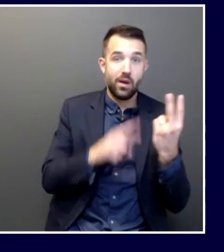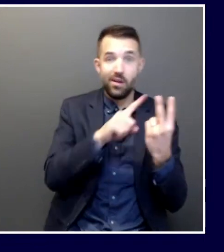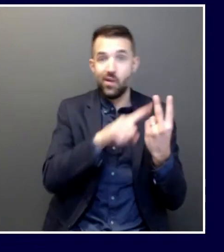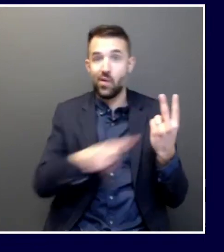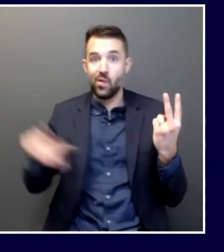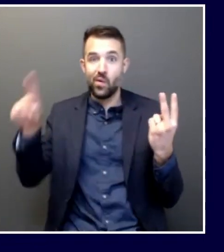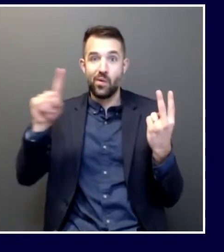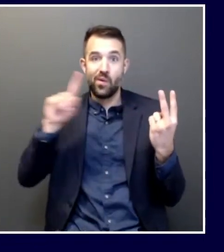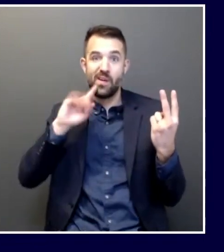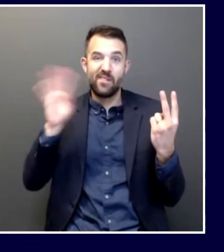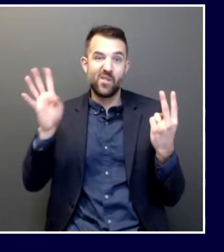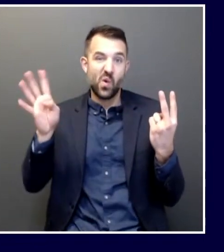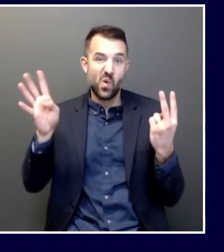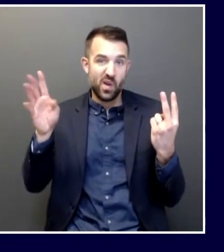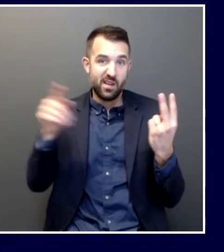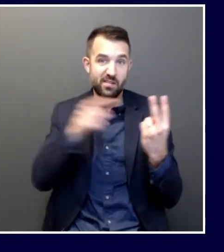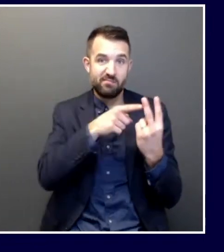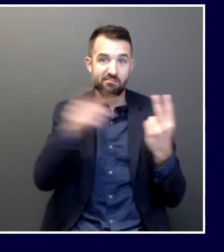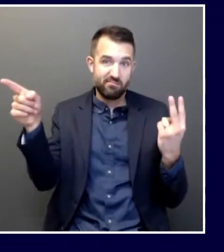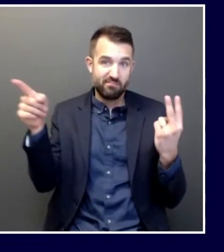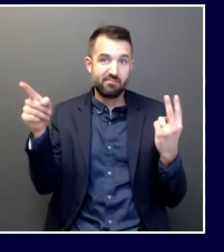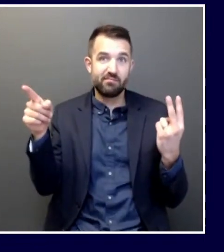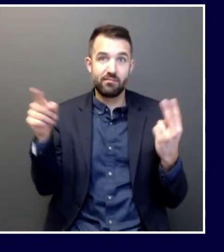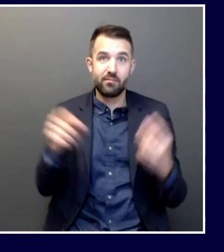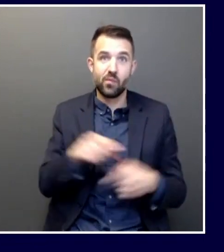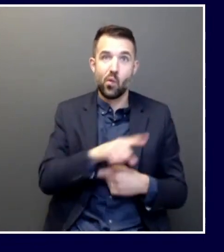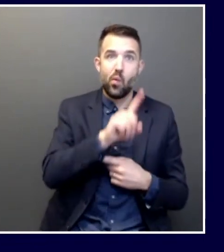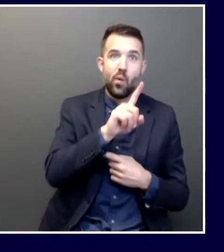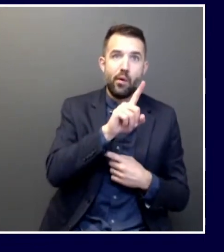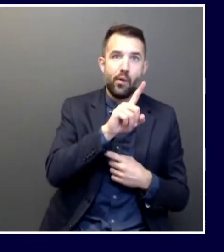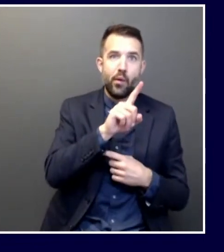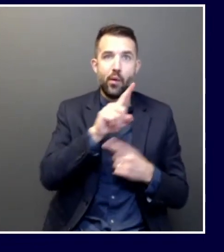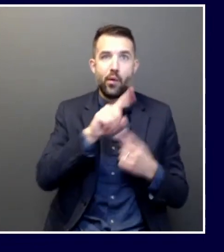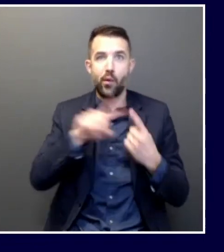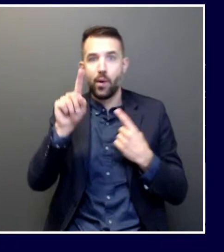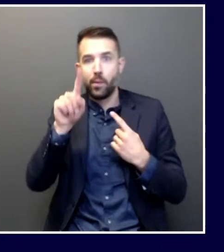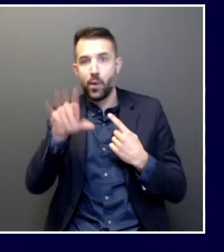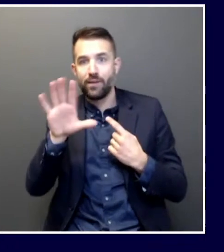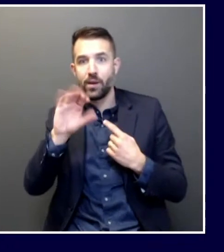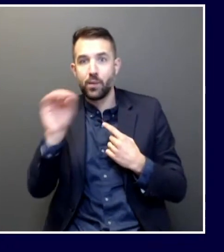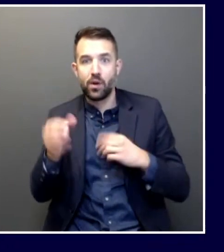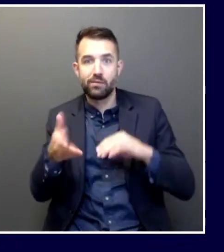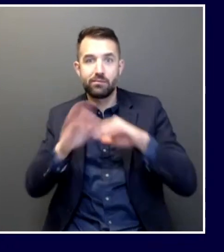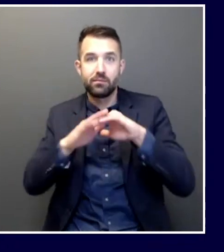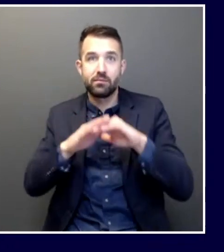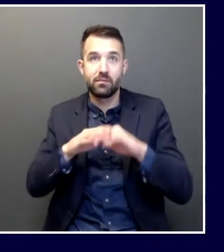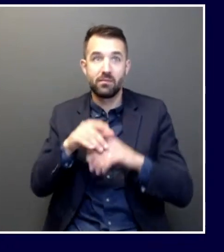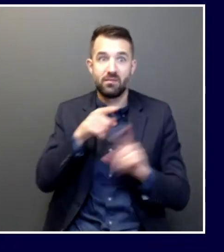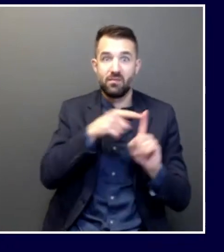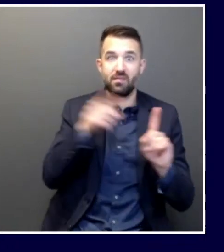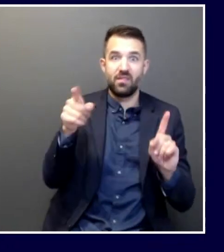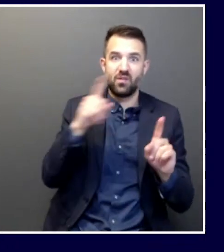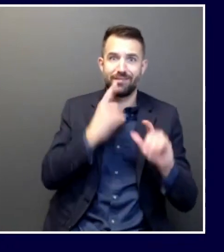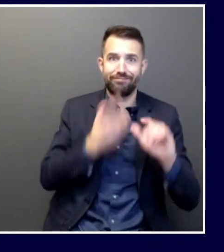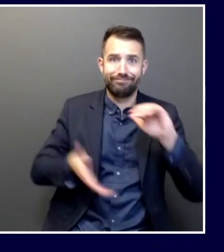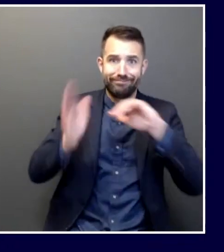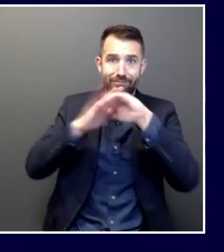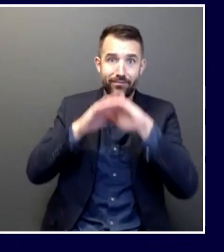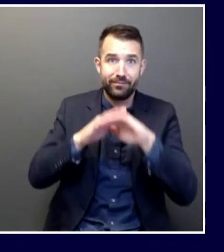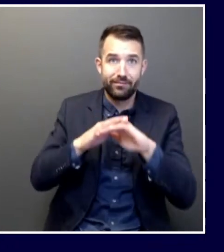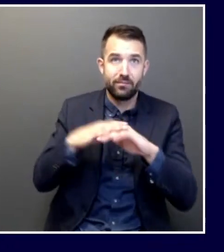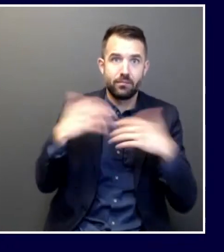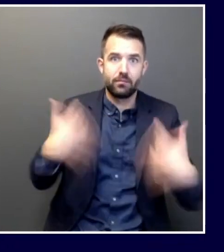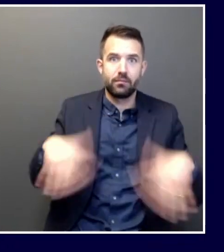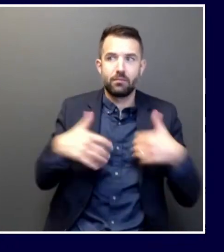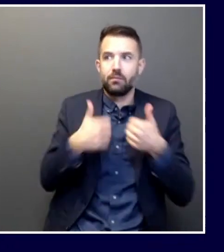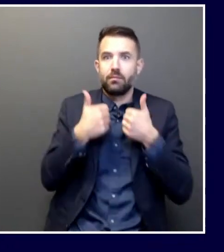has gone up from 1 to 1.5%. It's great to see more and more people getting vaccinated all across the